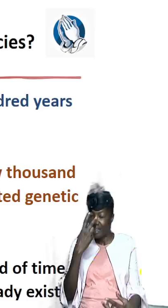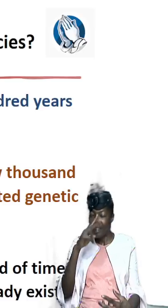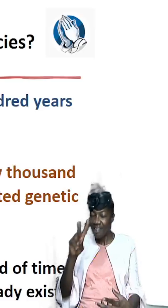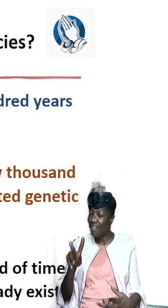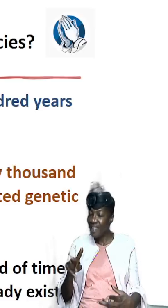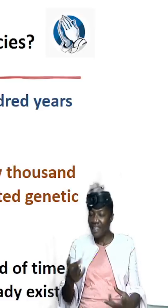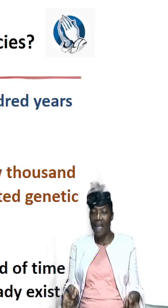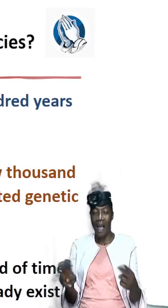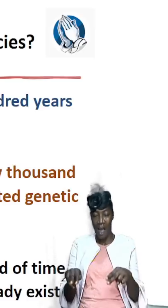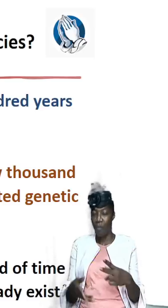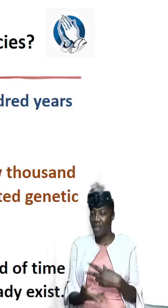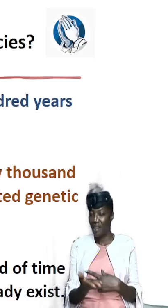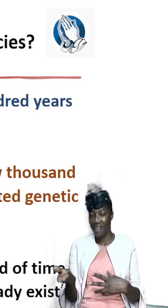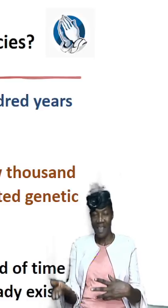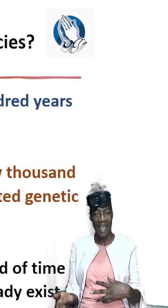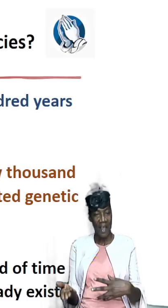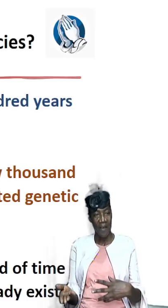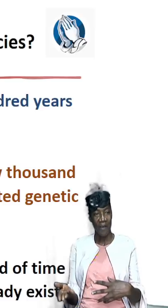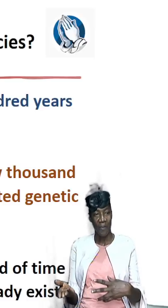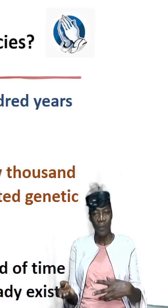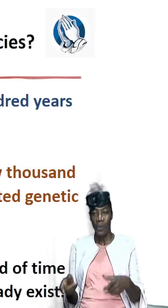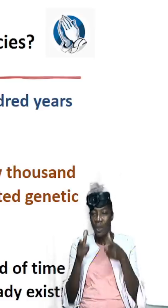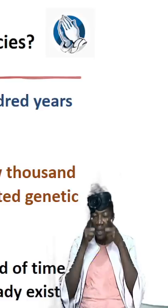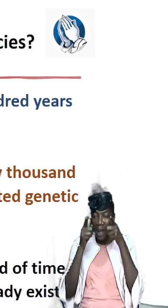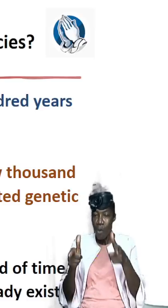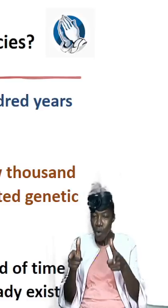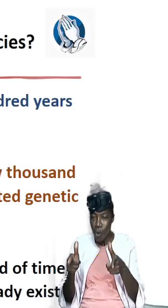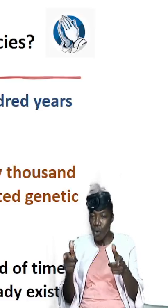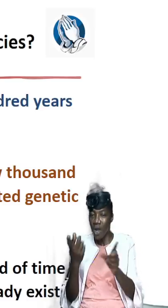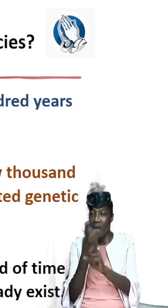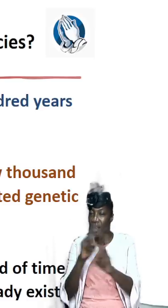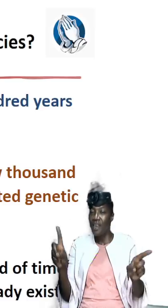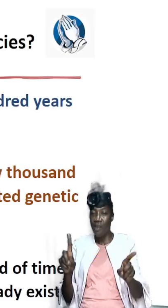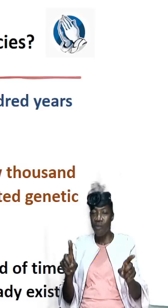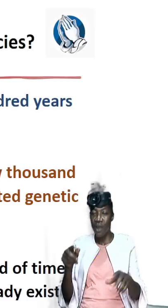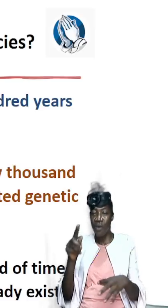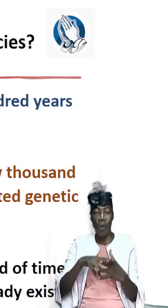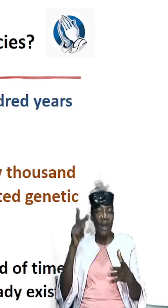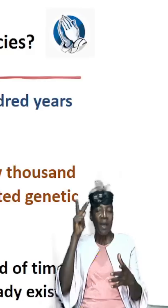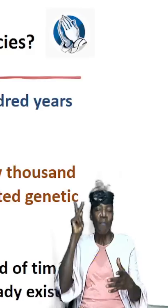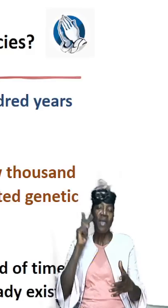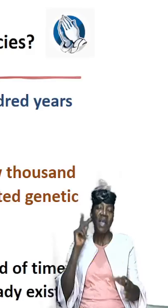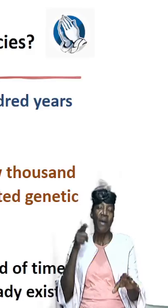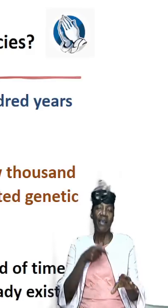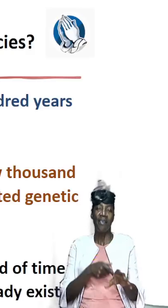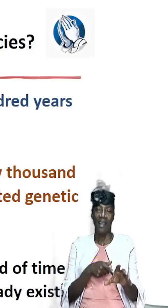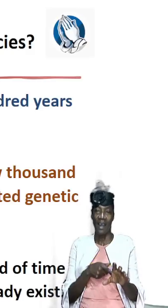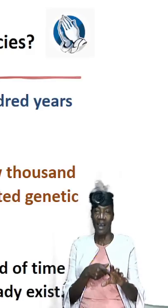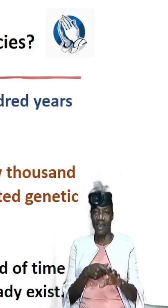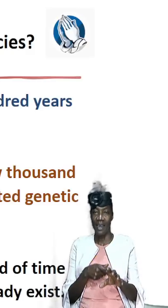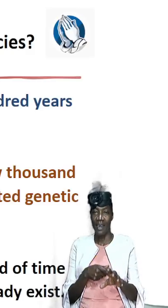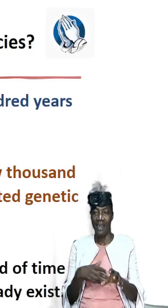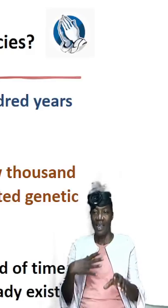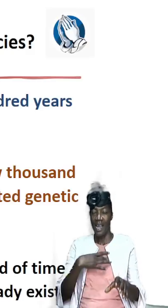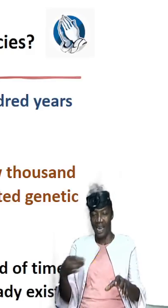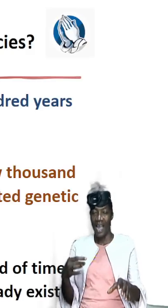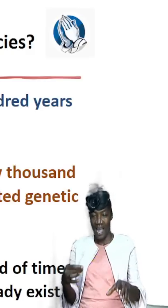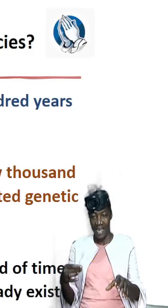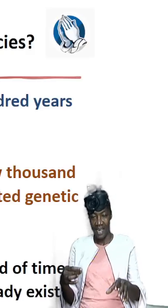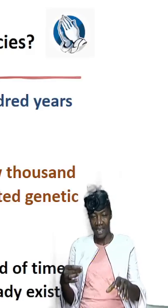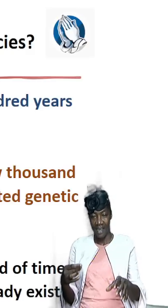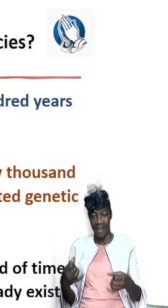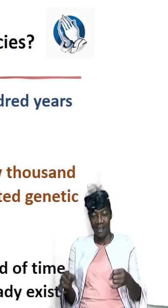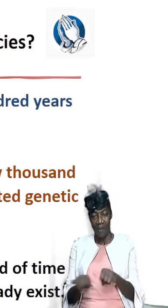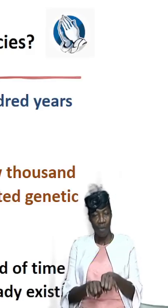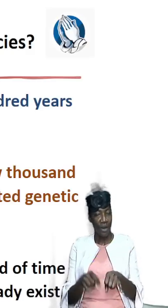the bottom, and you're going to see some looking totally different from what even the parents started out looking like. And it is important